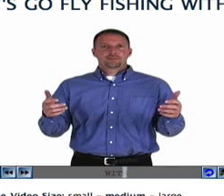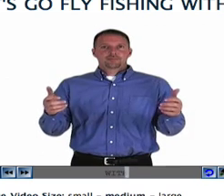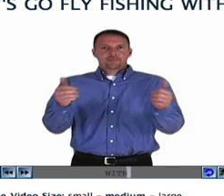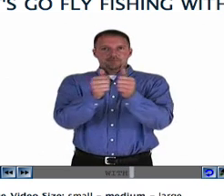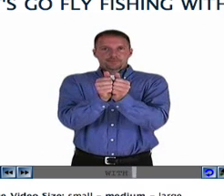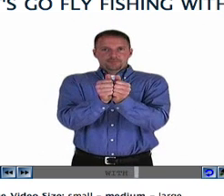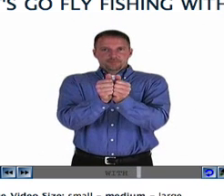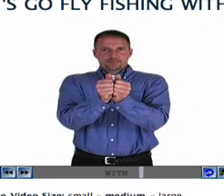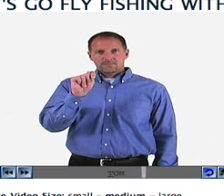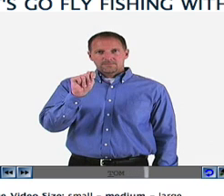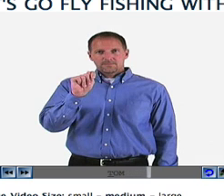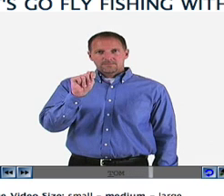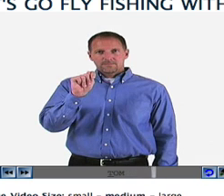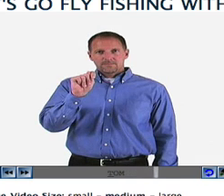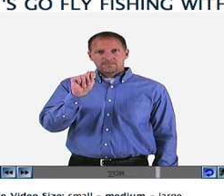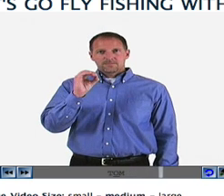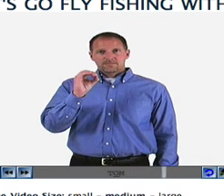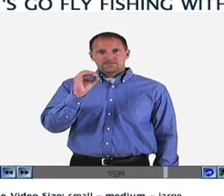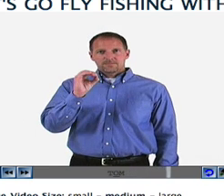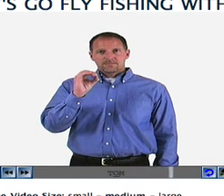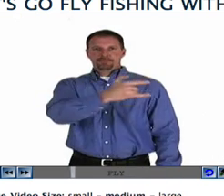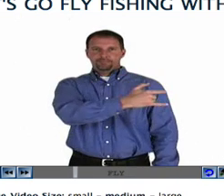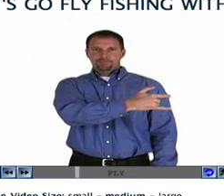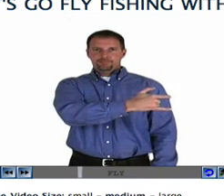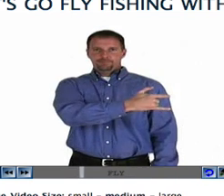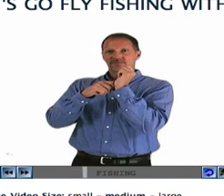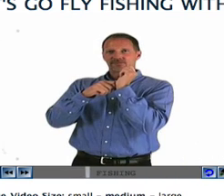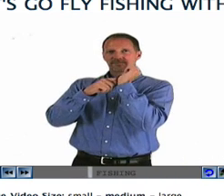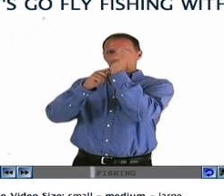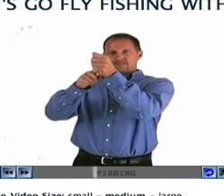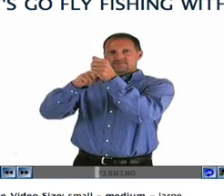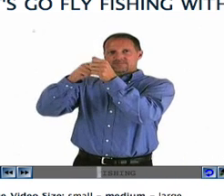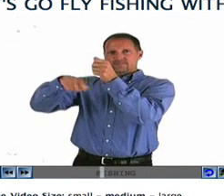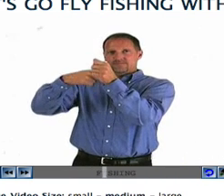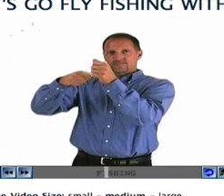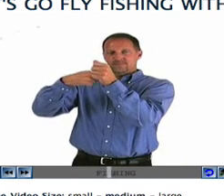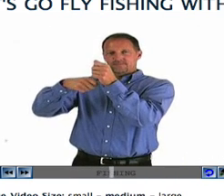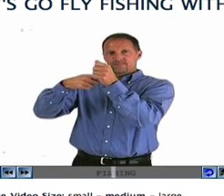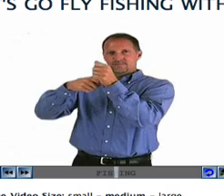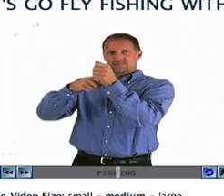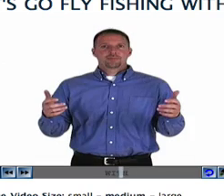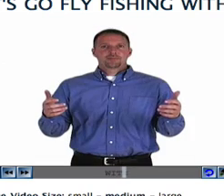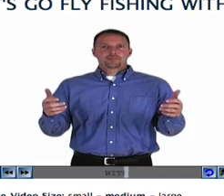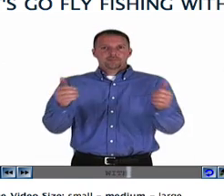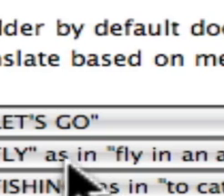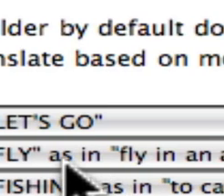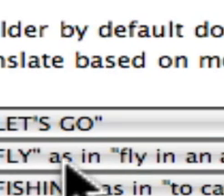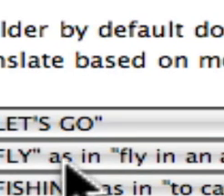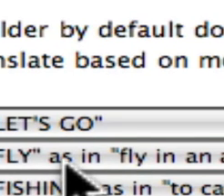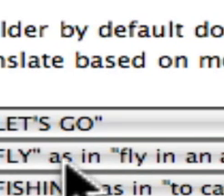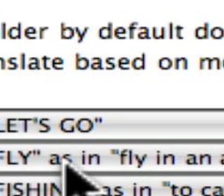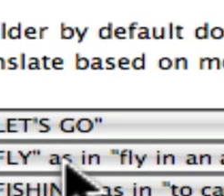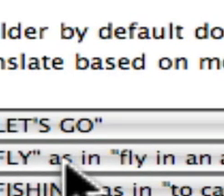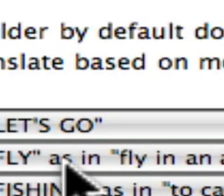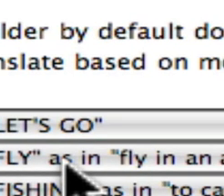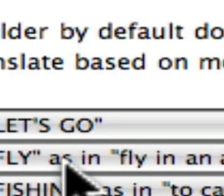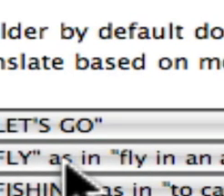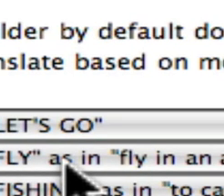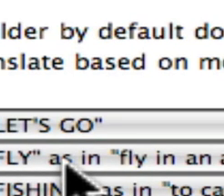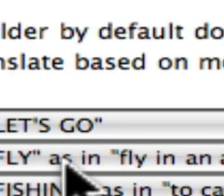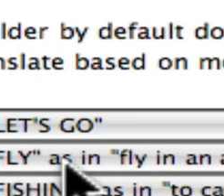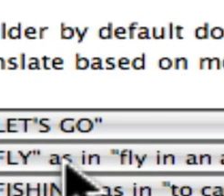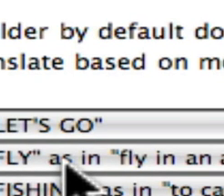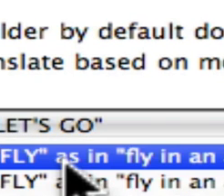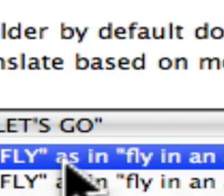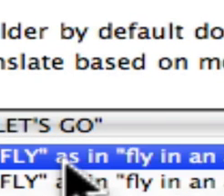Tom being fingerspelled. Now one oddity is that the version of Fly that is chosen is Fly